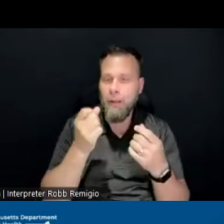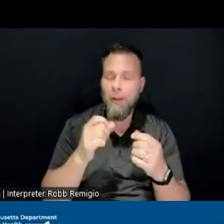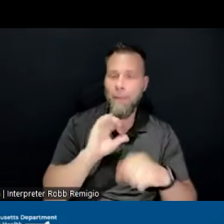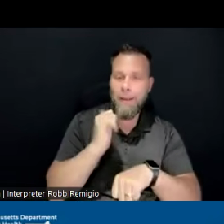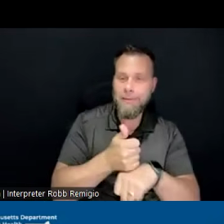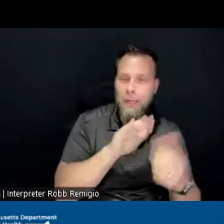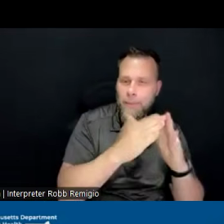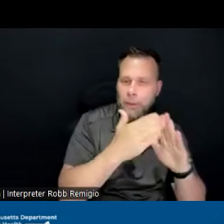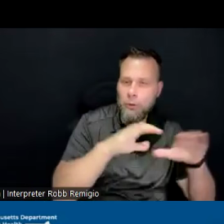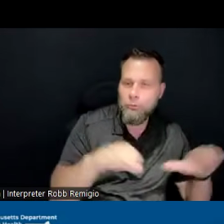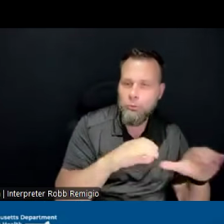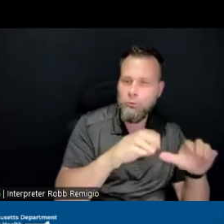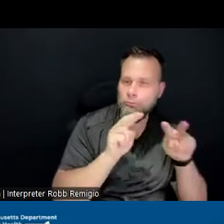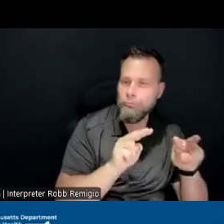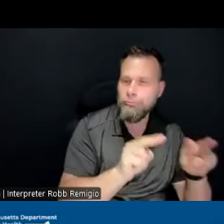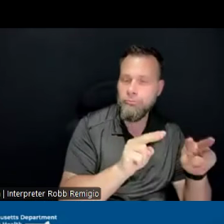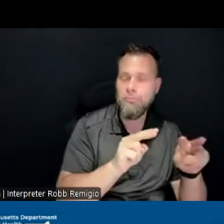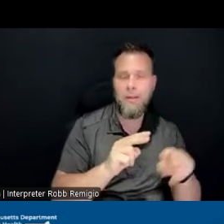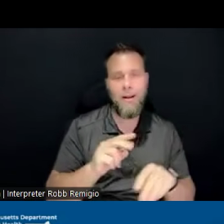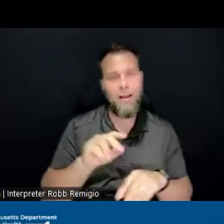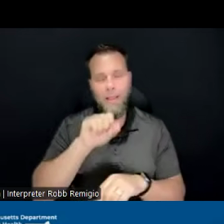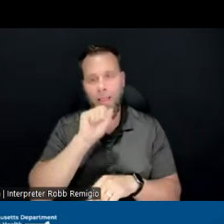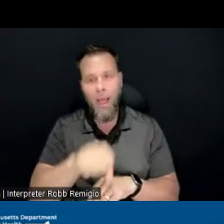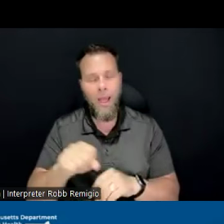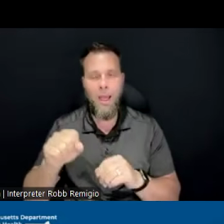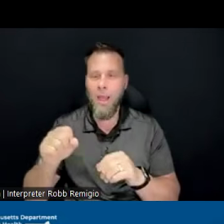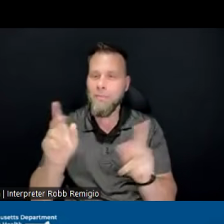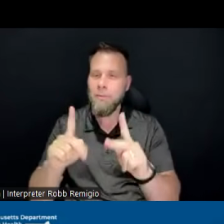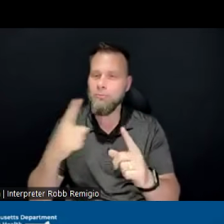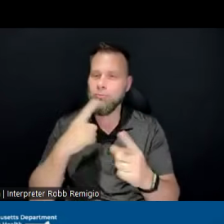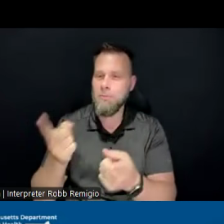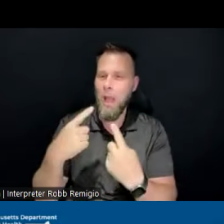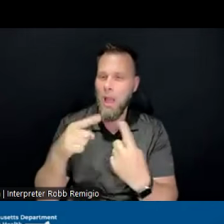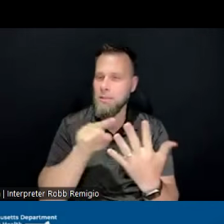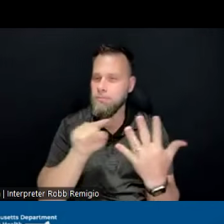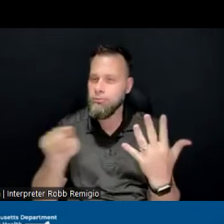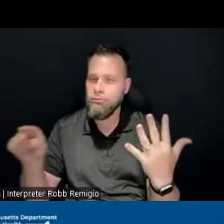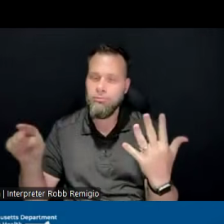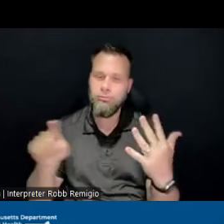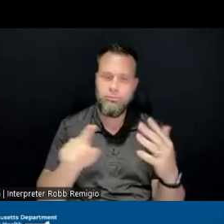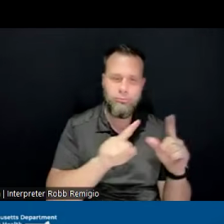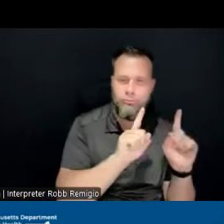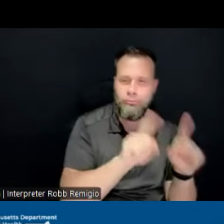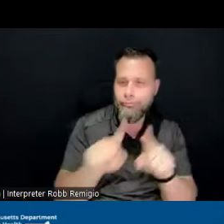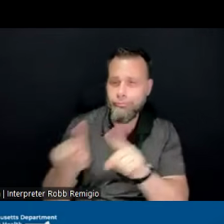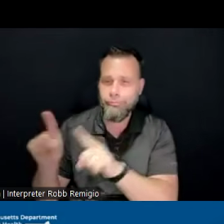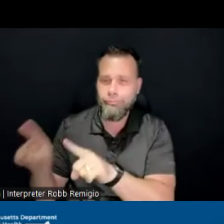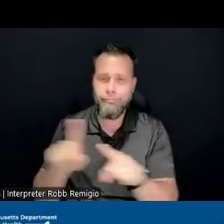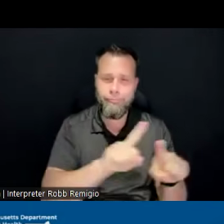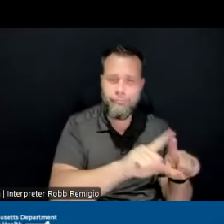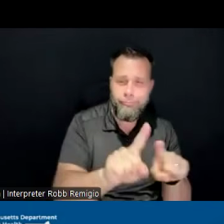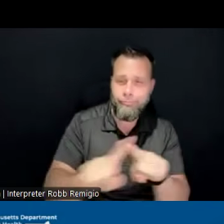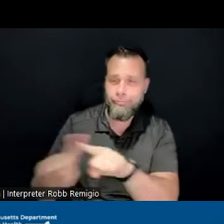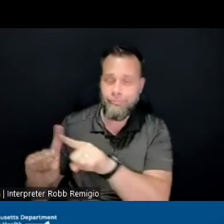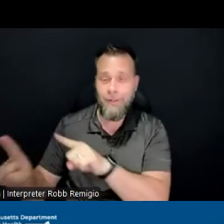things they're looking forward to. And I always love hearing about all the different events that you all are getting up to and the really,